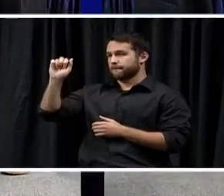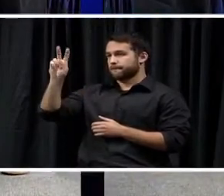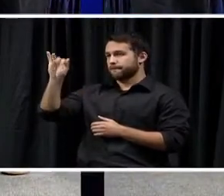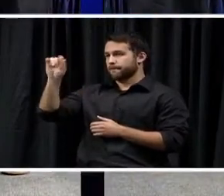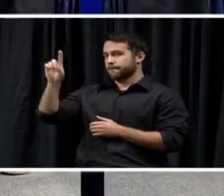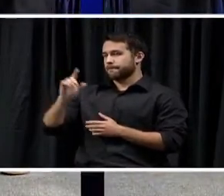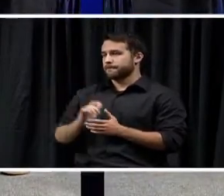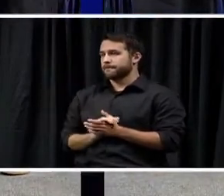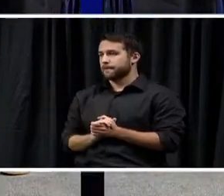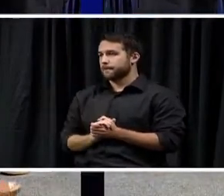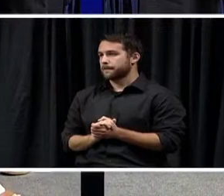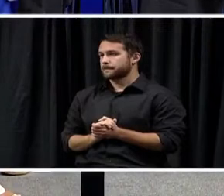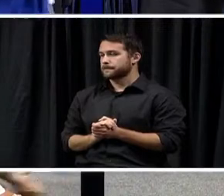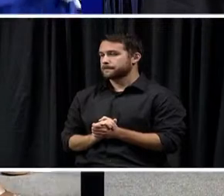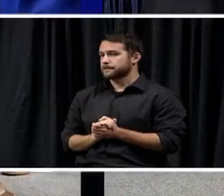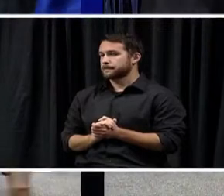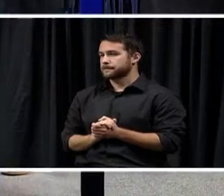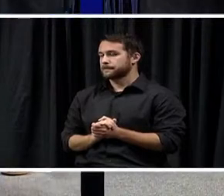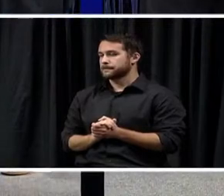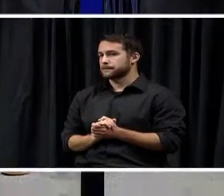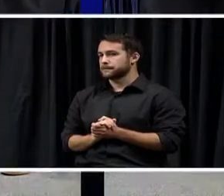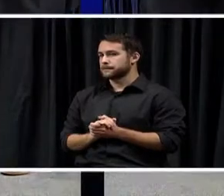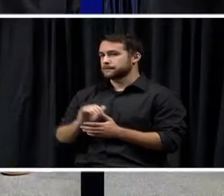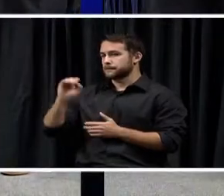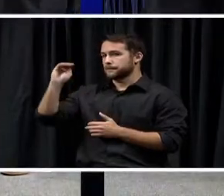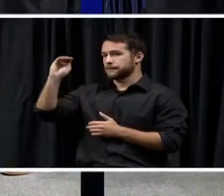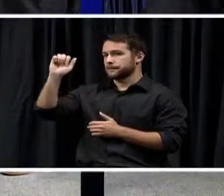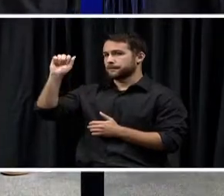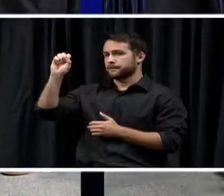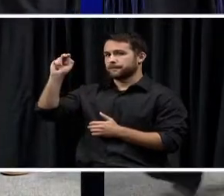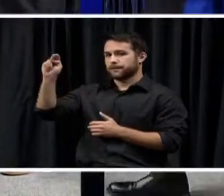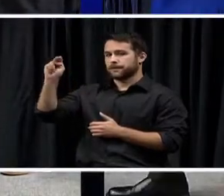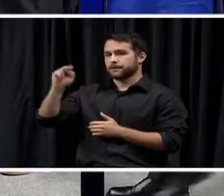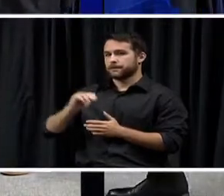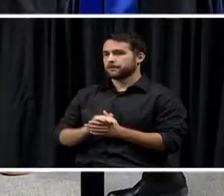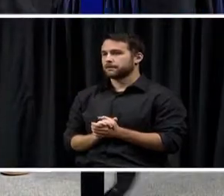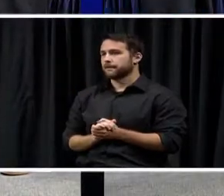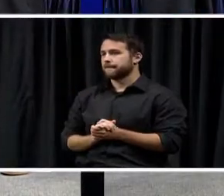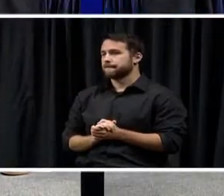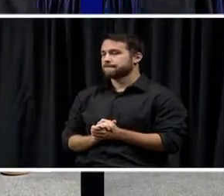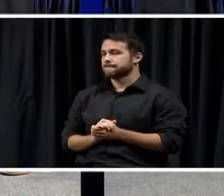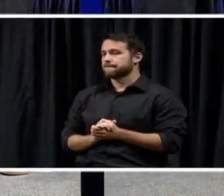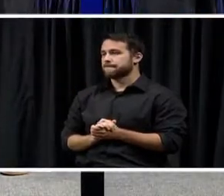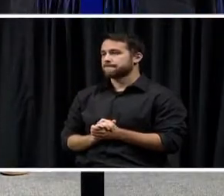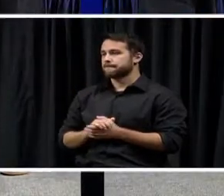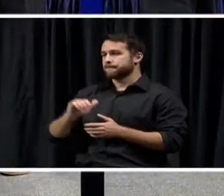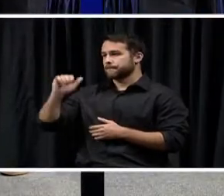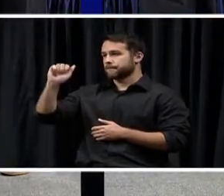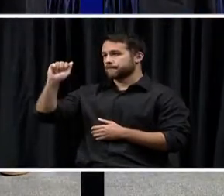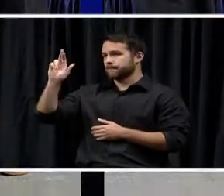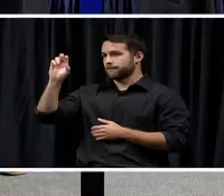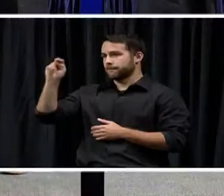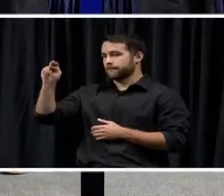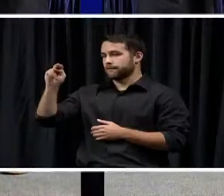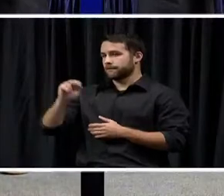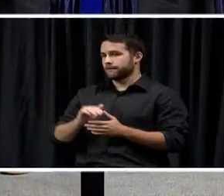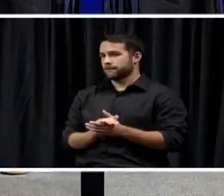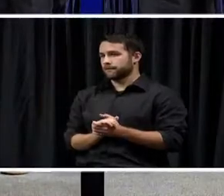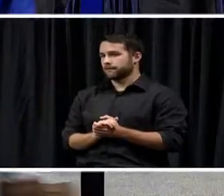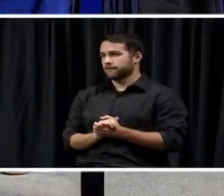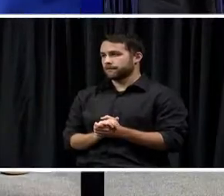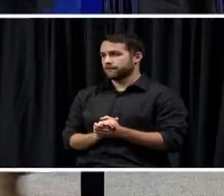Mariano Hernandez Bardales. Mason Arthur Hawkins. Aaron Hernandez